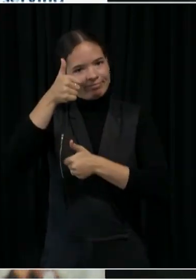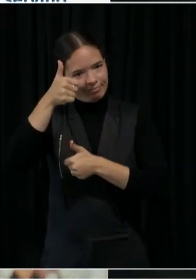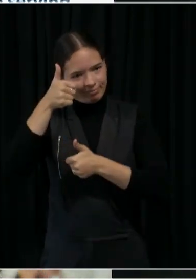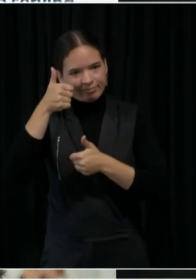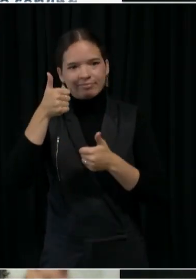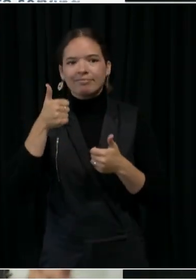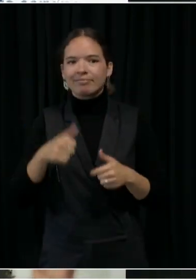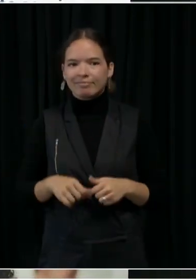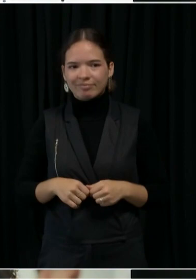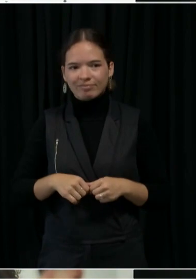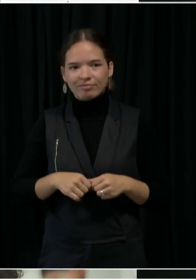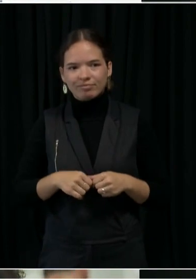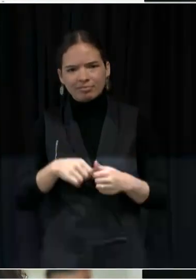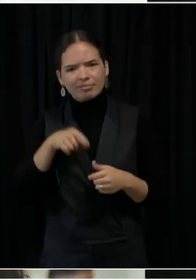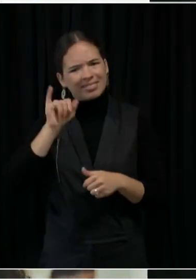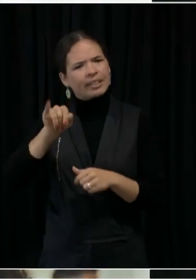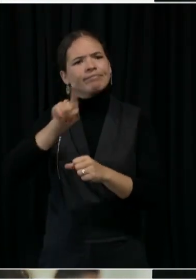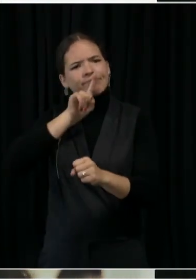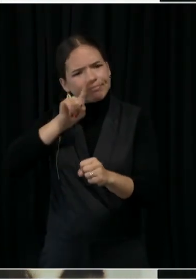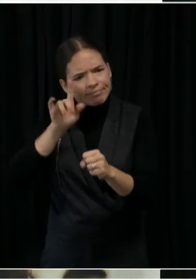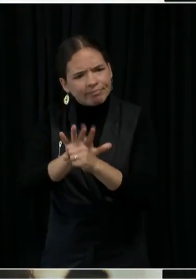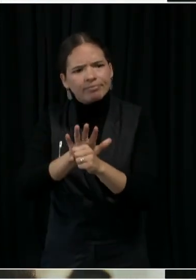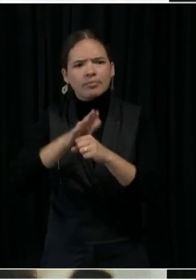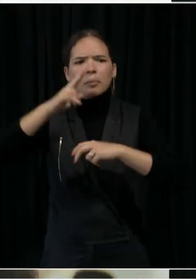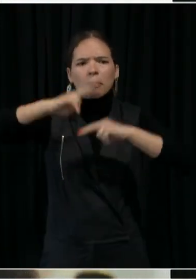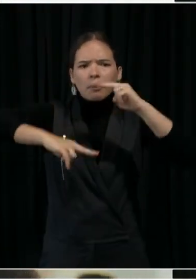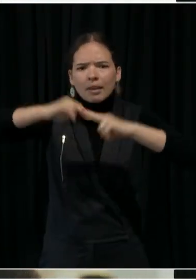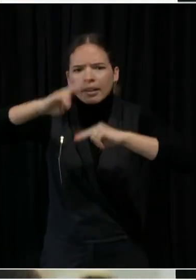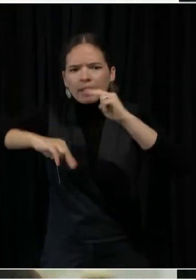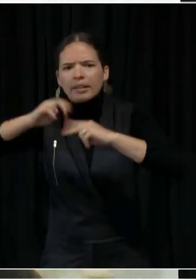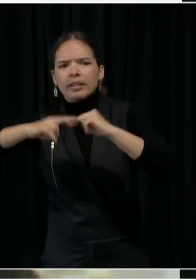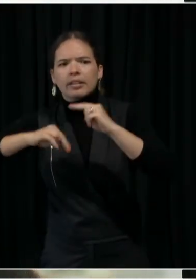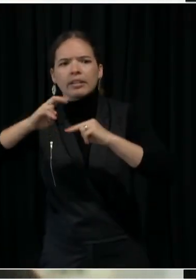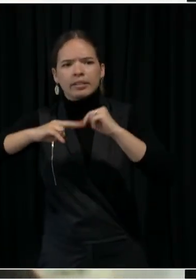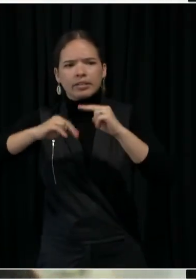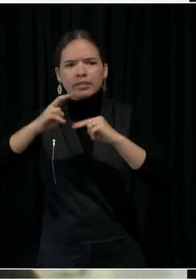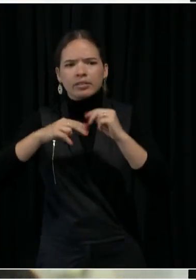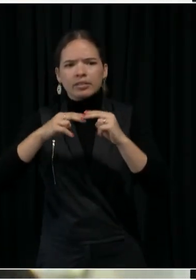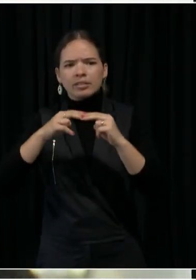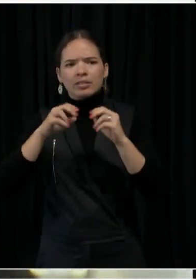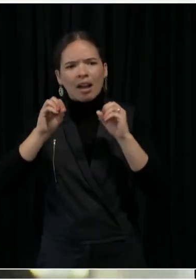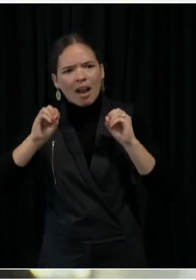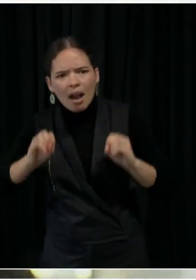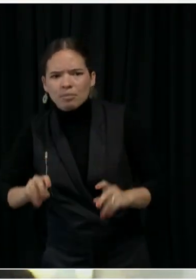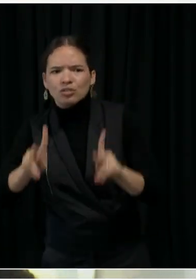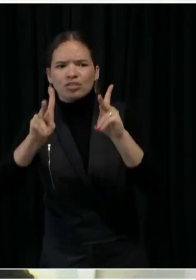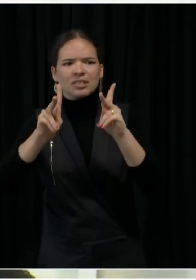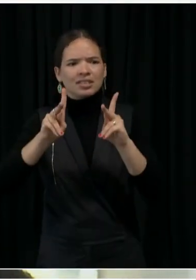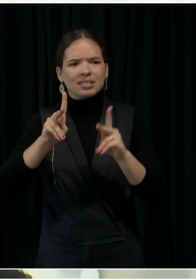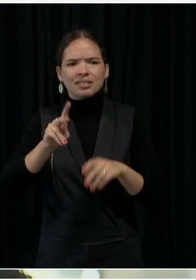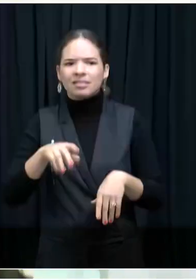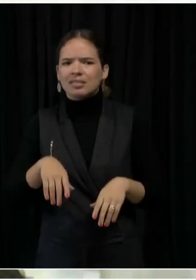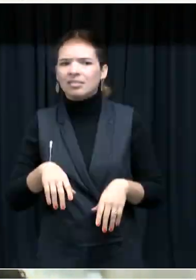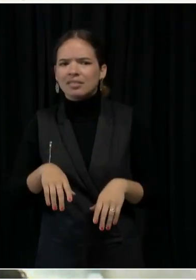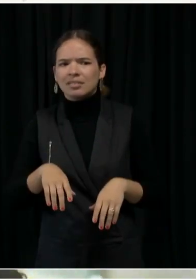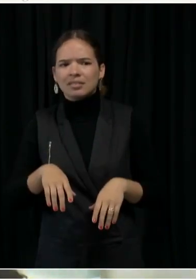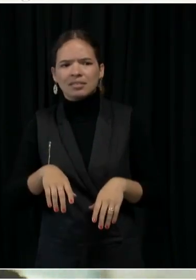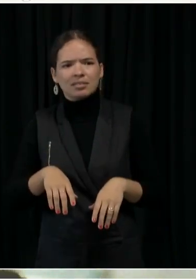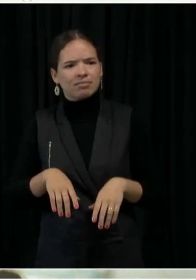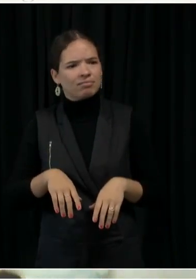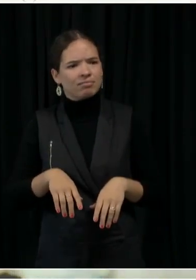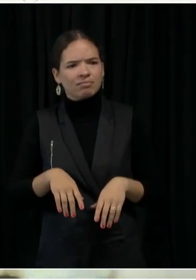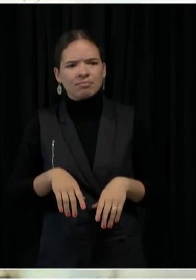She committed to building economic development, infrastructure, opportunities that will foster homes and businesses in